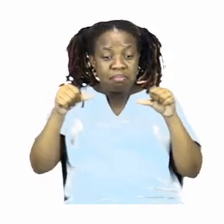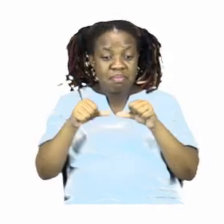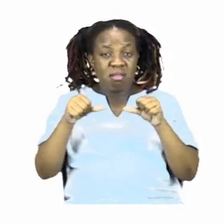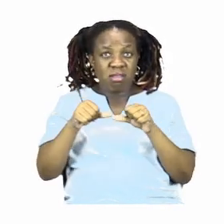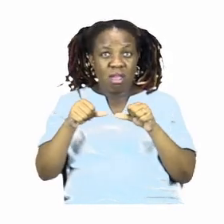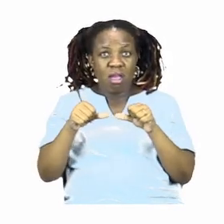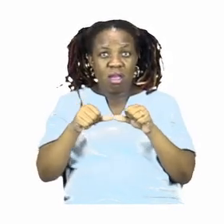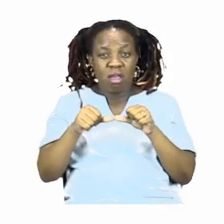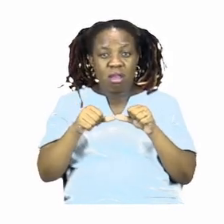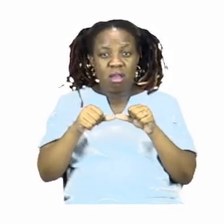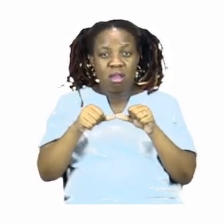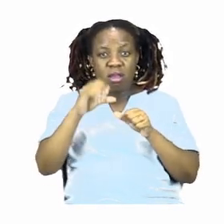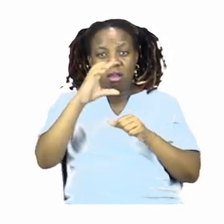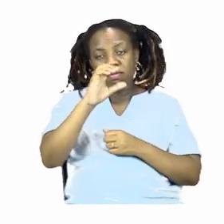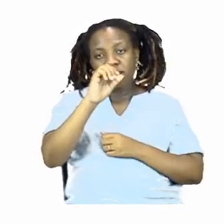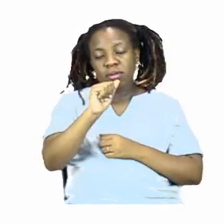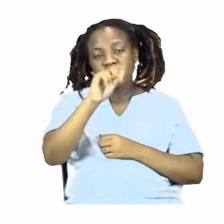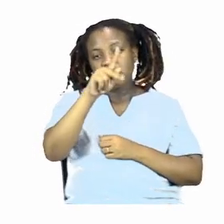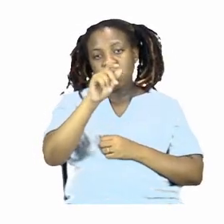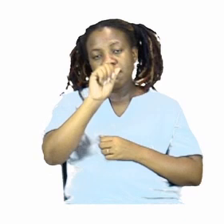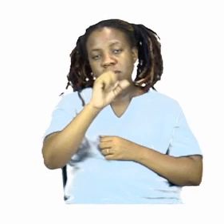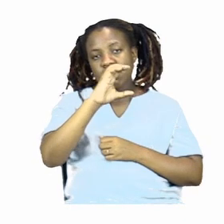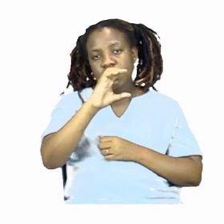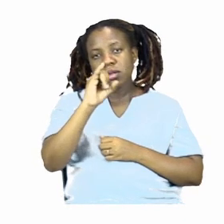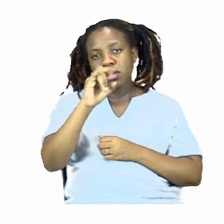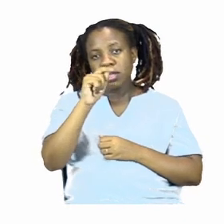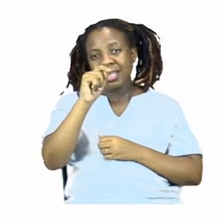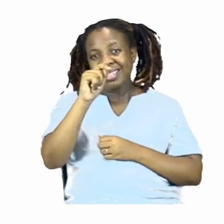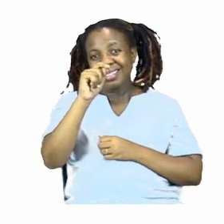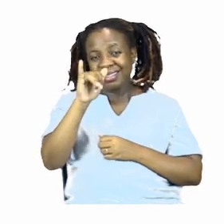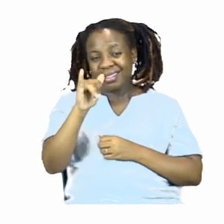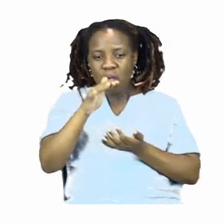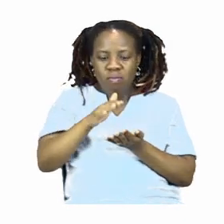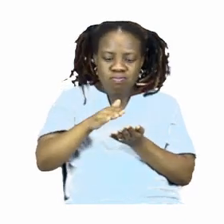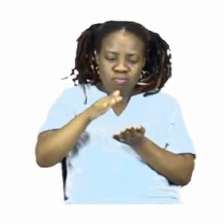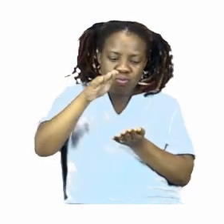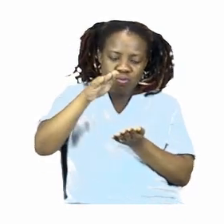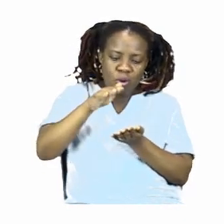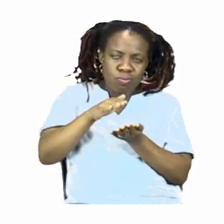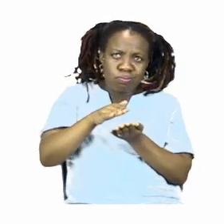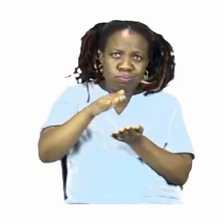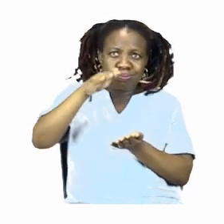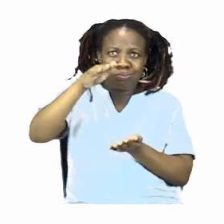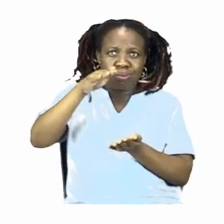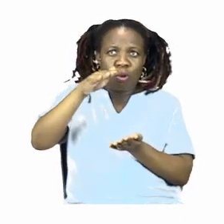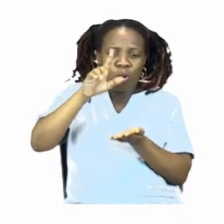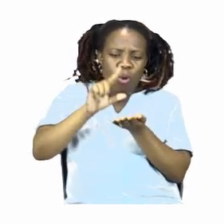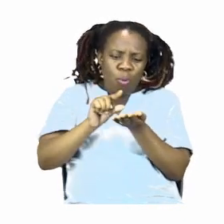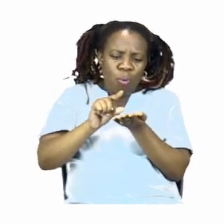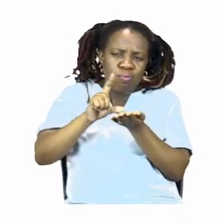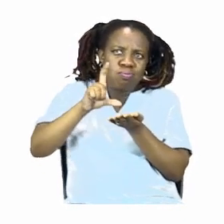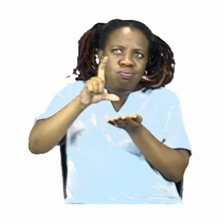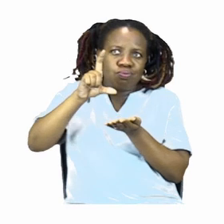and we are focusing on capacity. Let's look at number 1. Number 1 says,